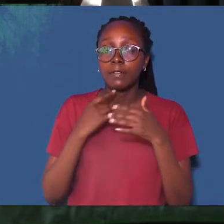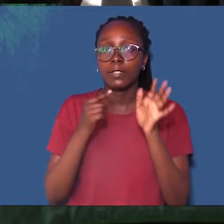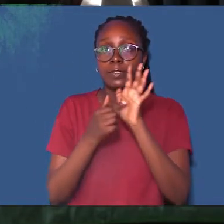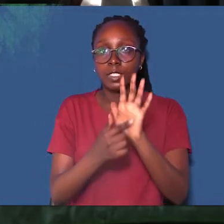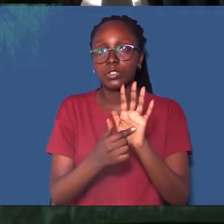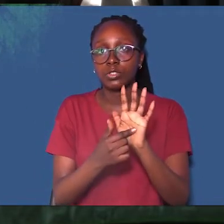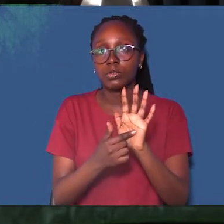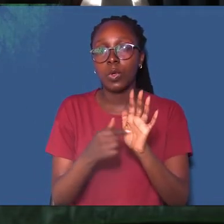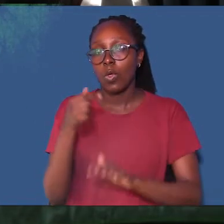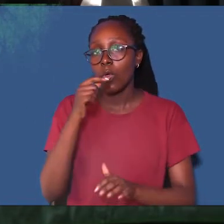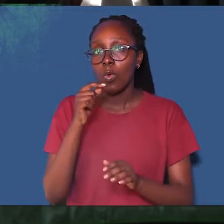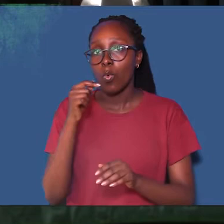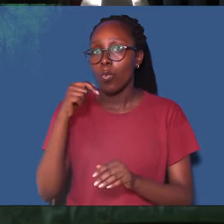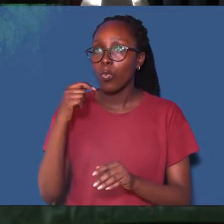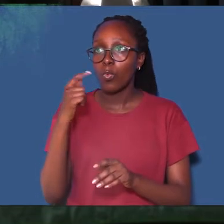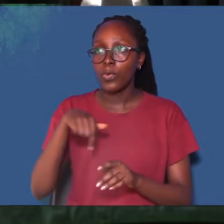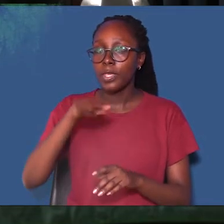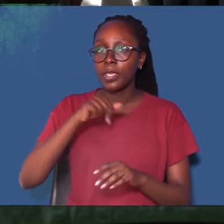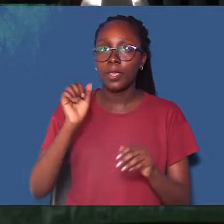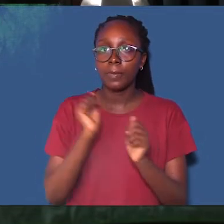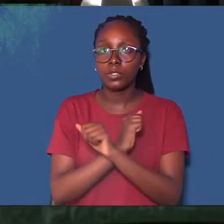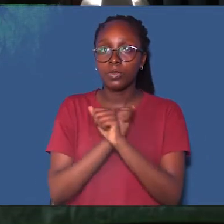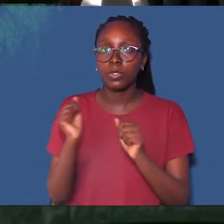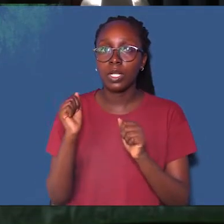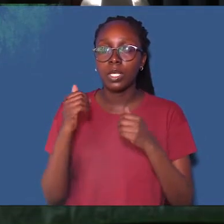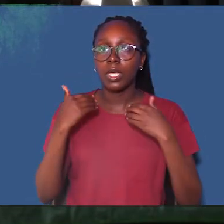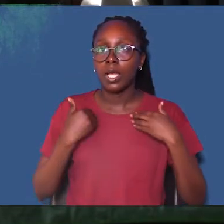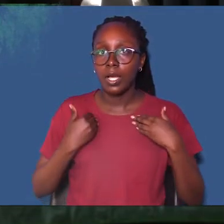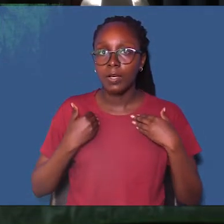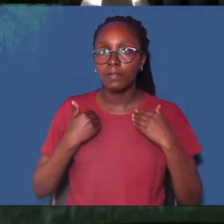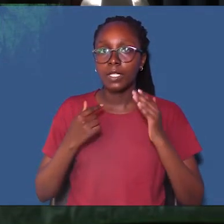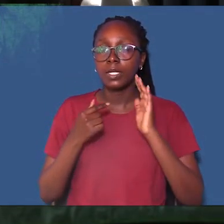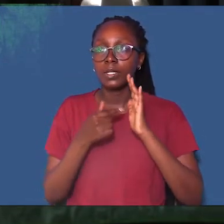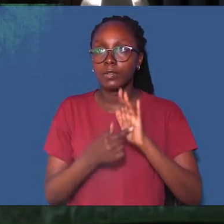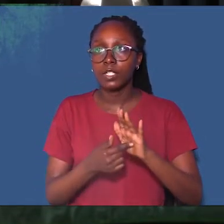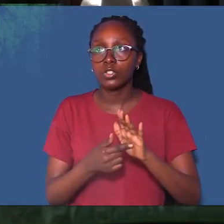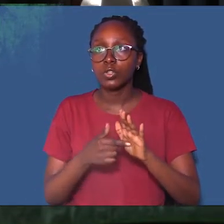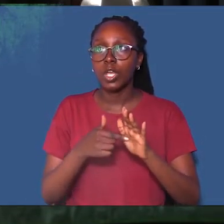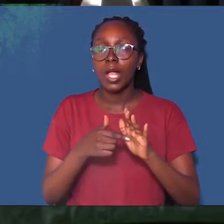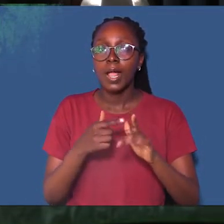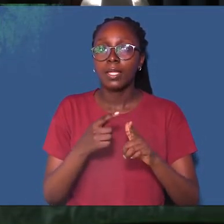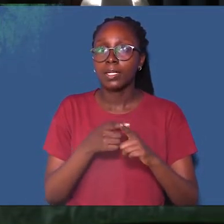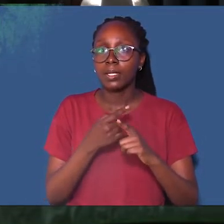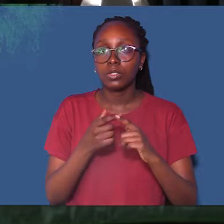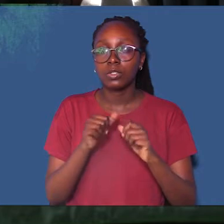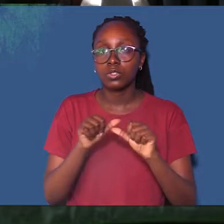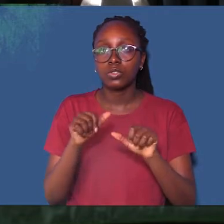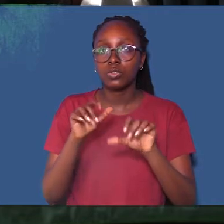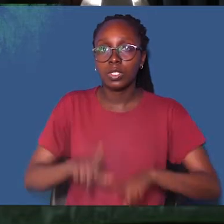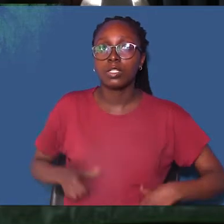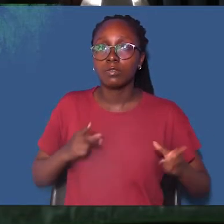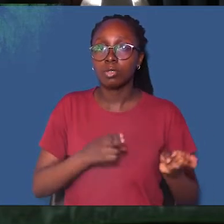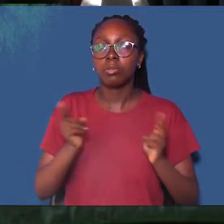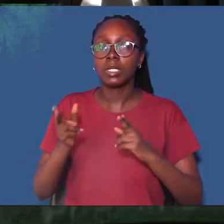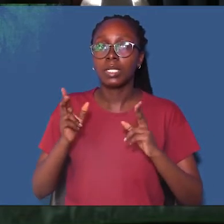ourselves at the same time. One has to give. At the moment, we are living